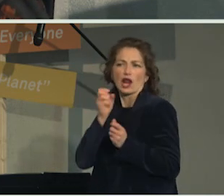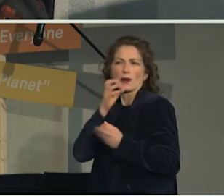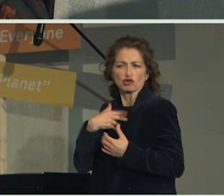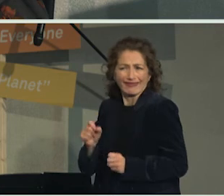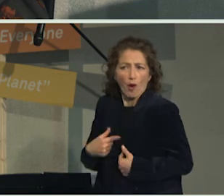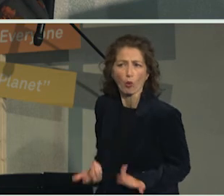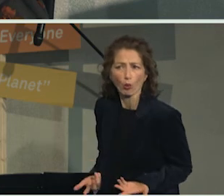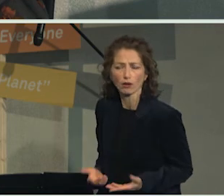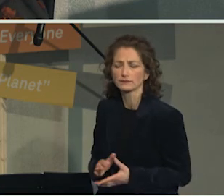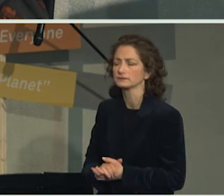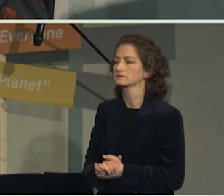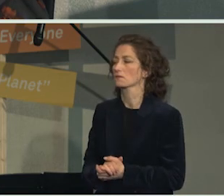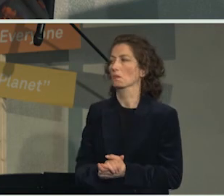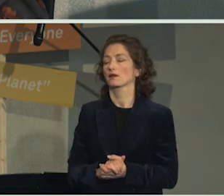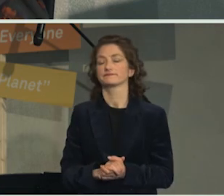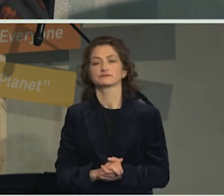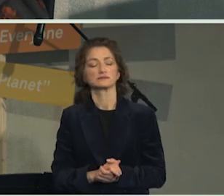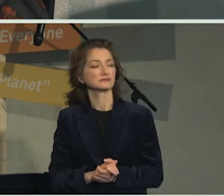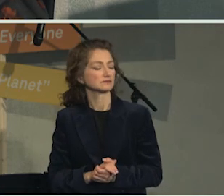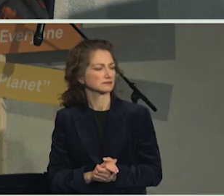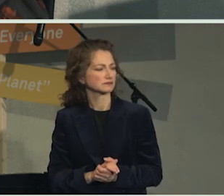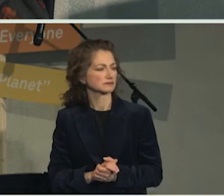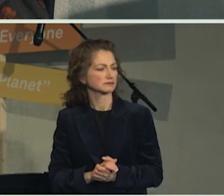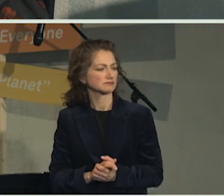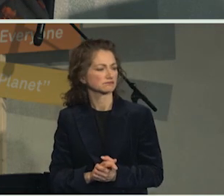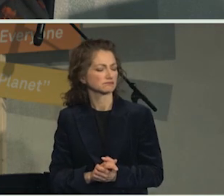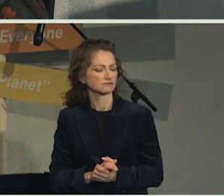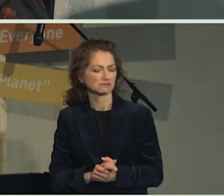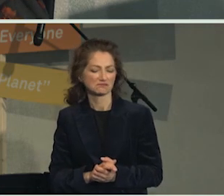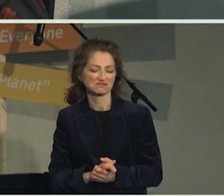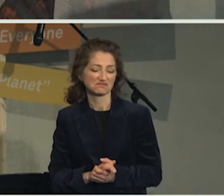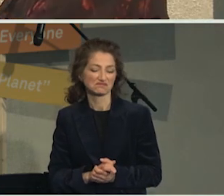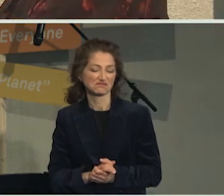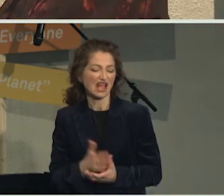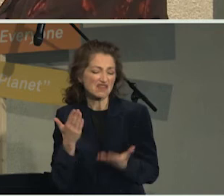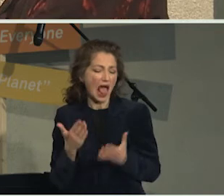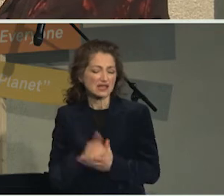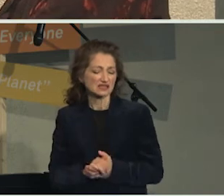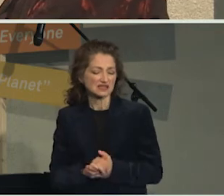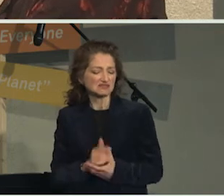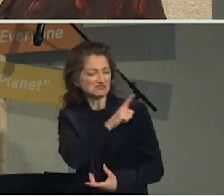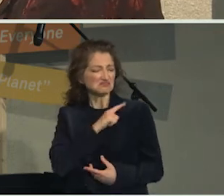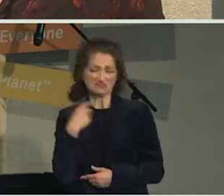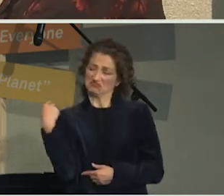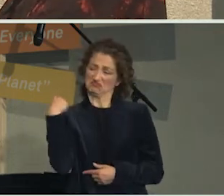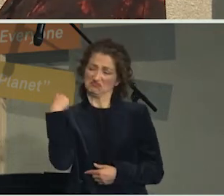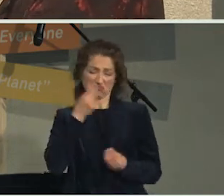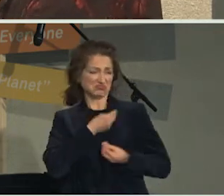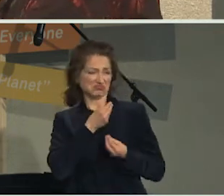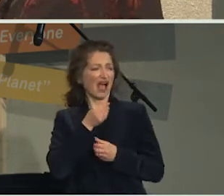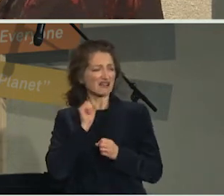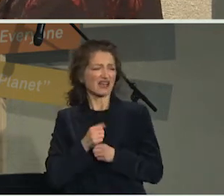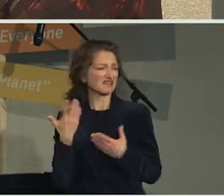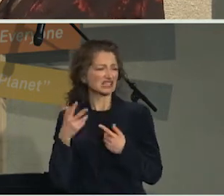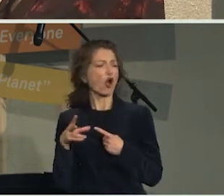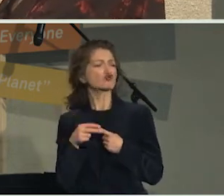Oh, yeah. I mean, we could just, you know, make a comedy sketch out of the results. Yeah.